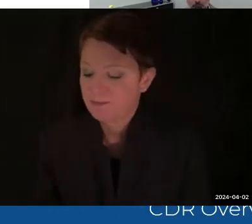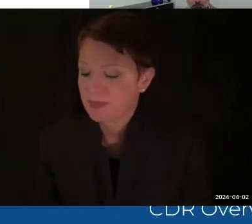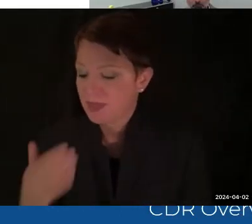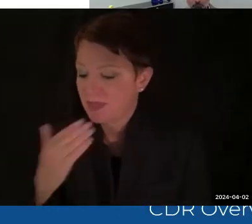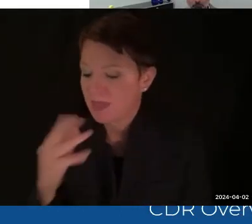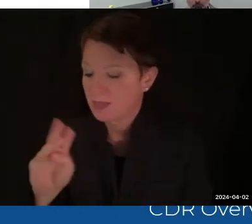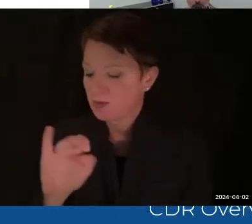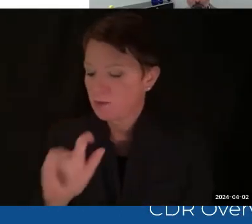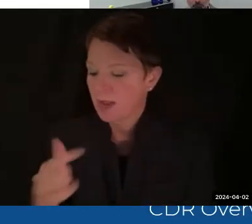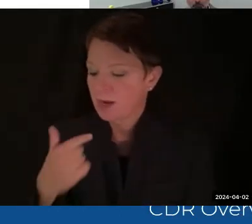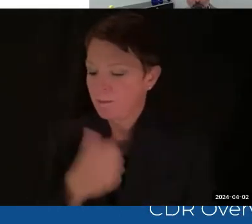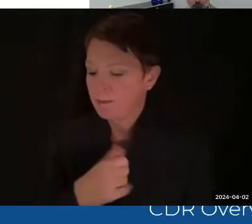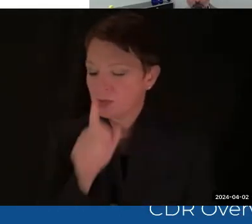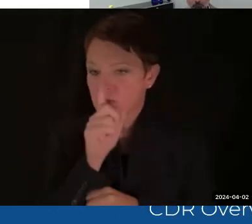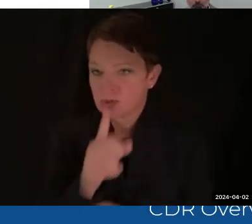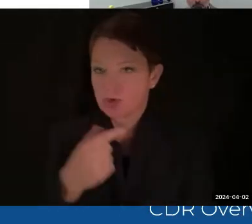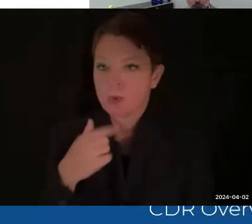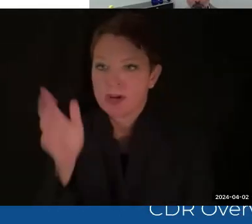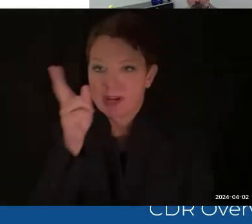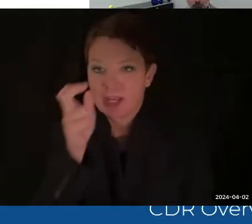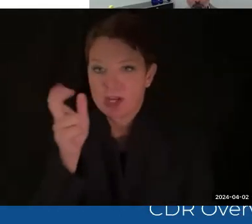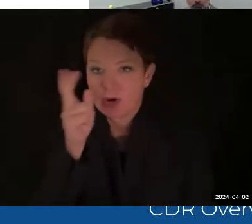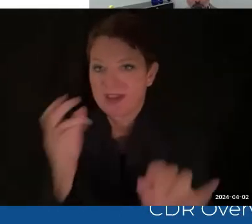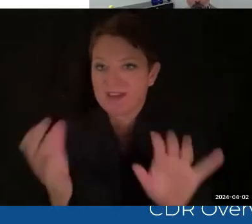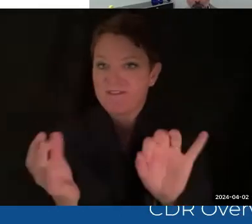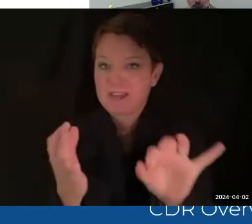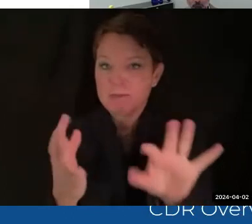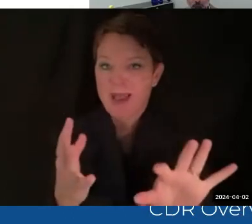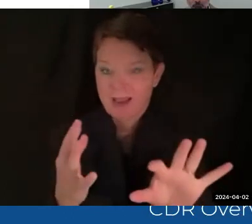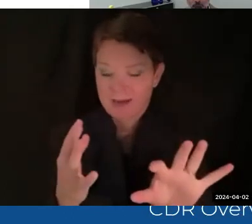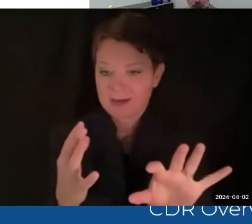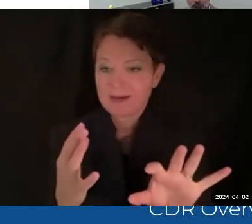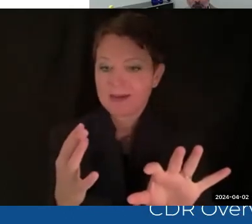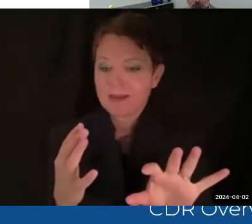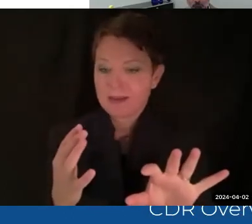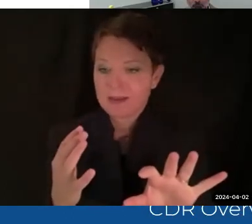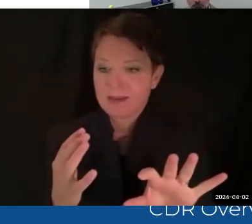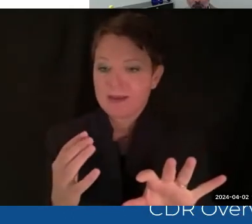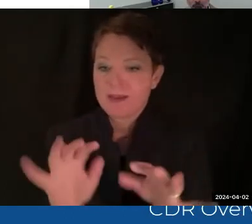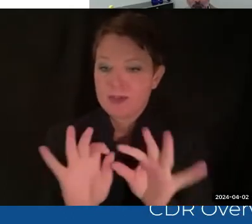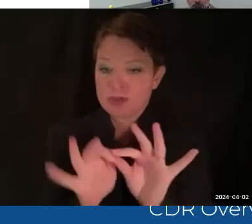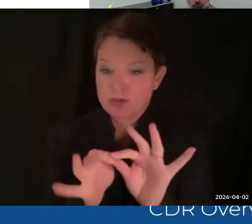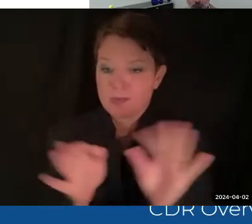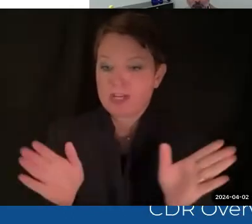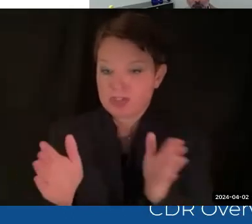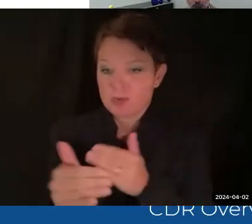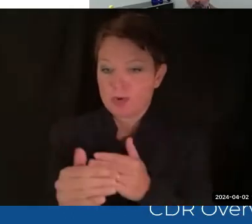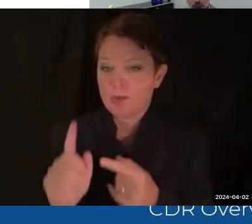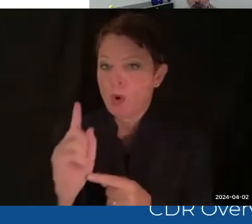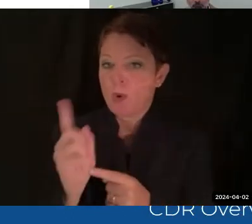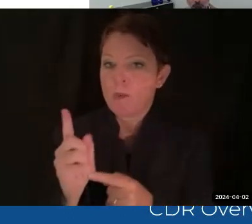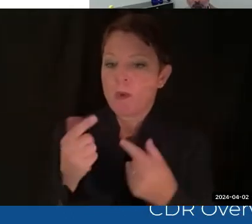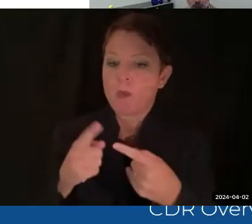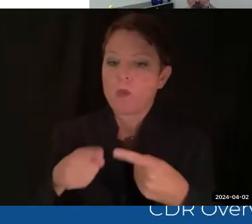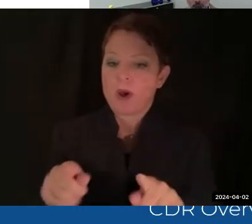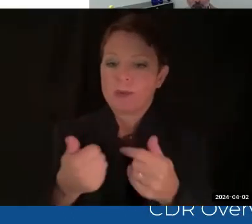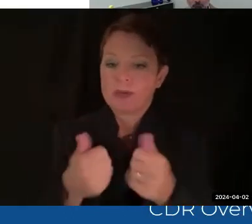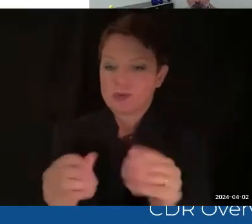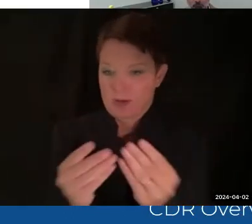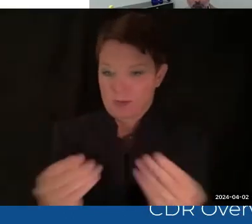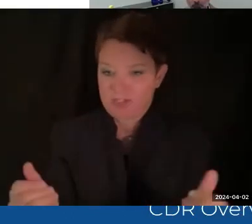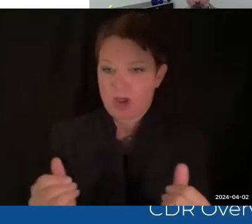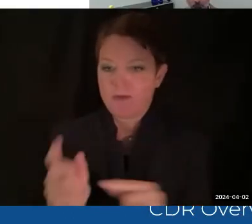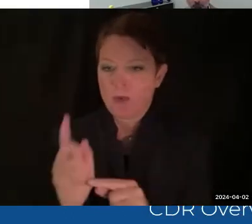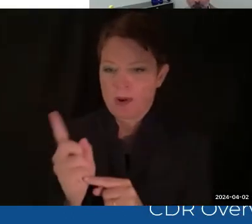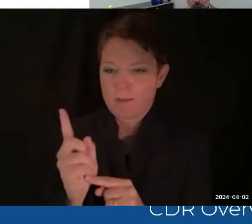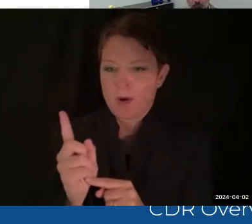Michael. We just want to make sure we're hearing some feedback in the Spanish interpretation room. One moment while we try to get that figured out. I'm